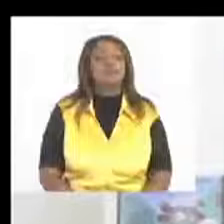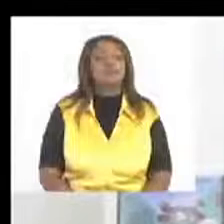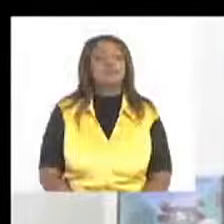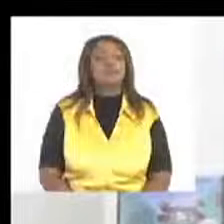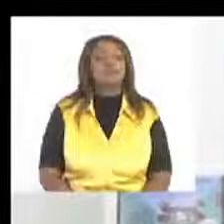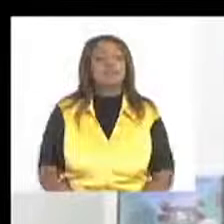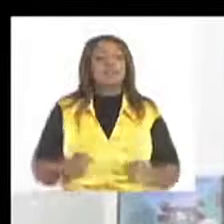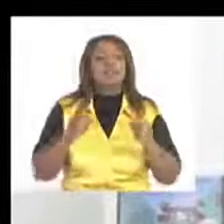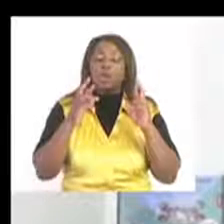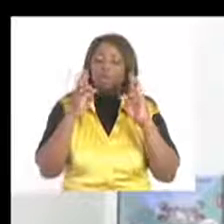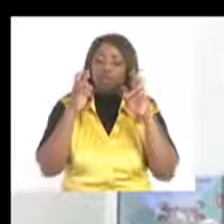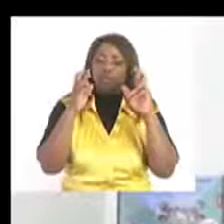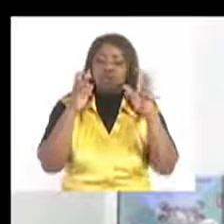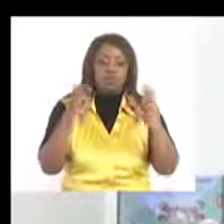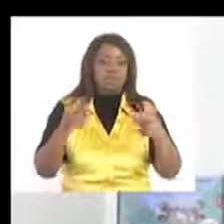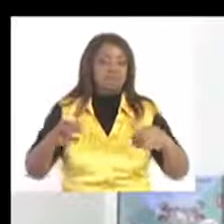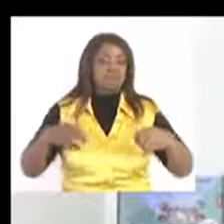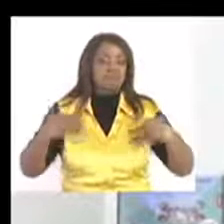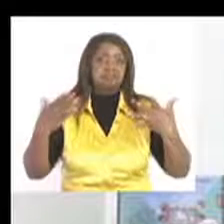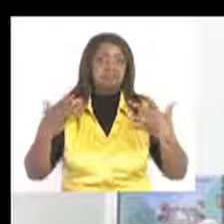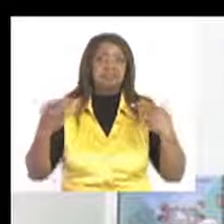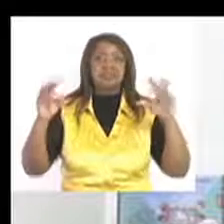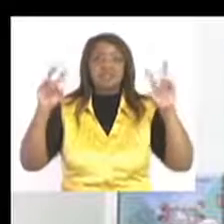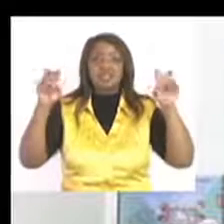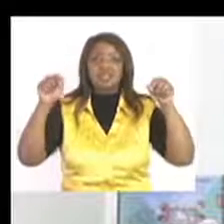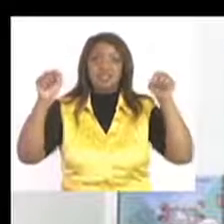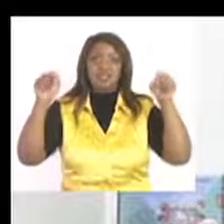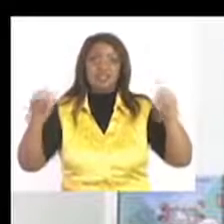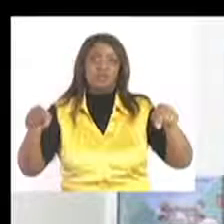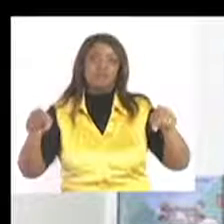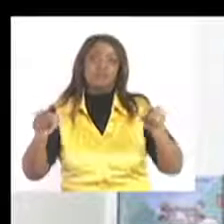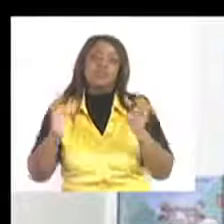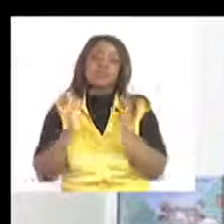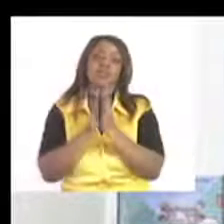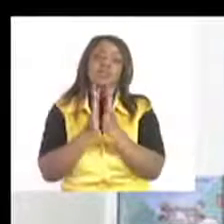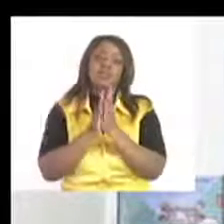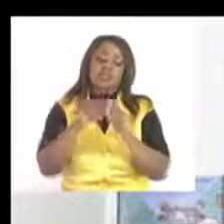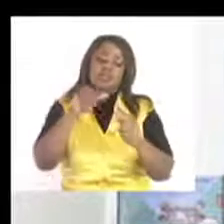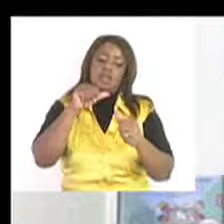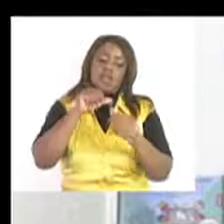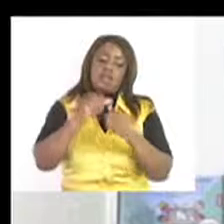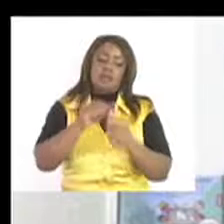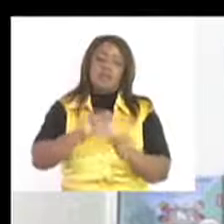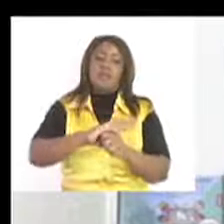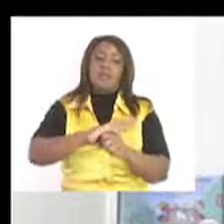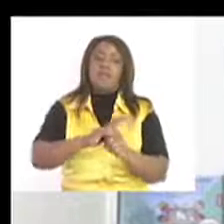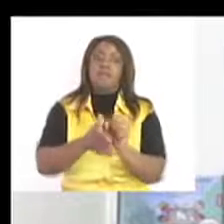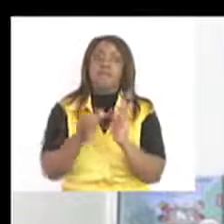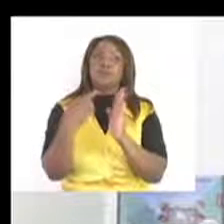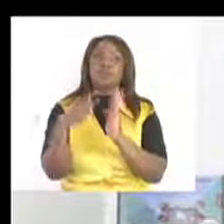I hope you have enjoyed the lesson, and let us not forget to sanitize.